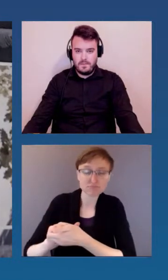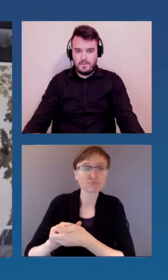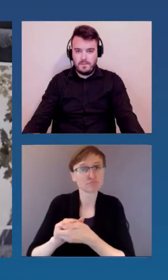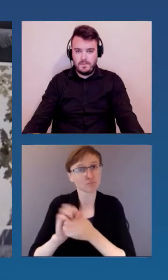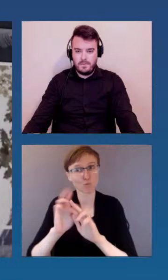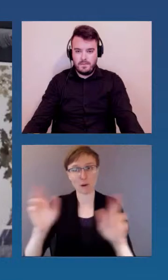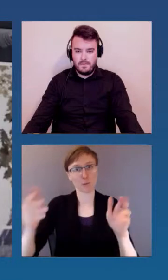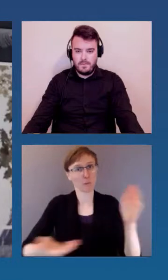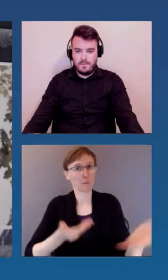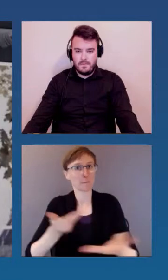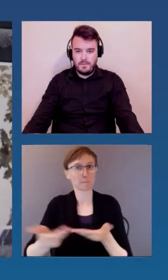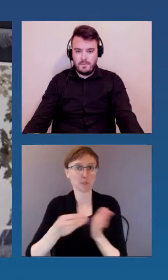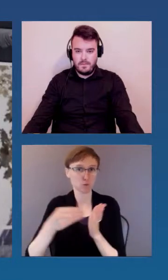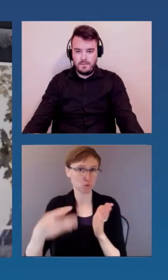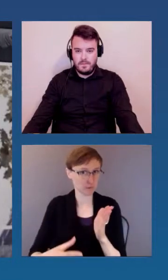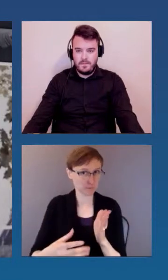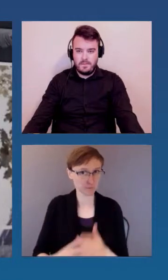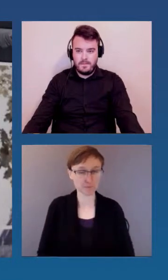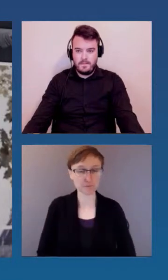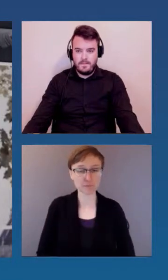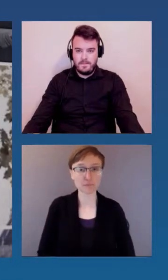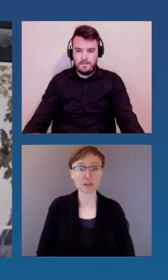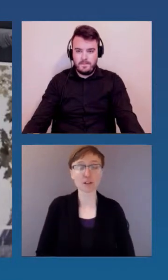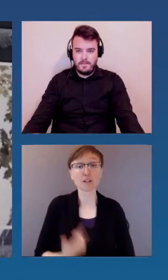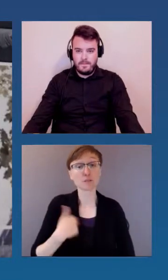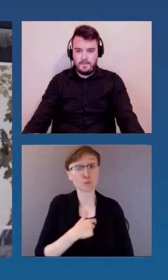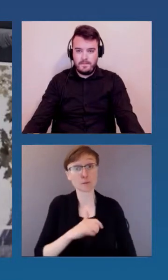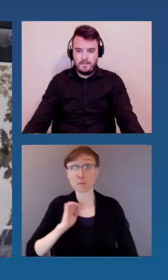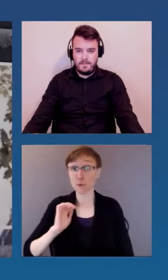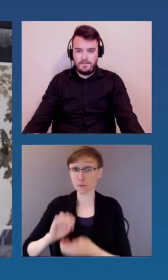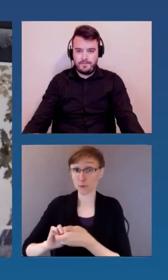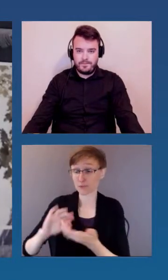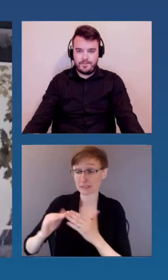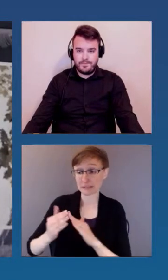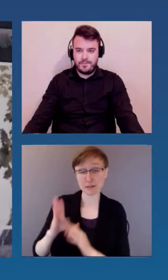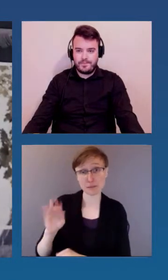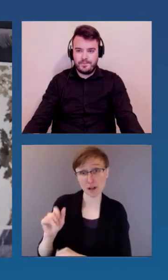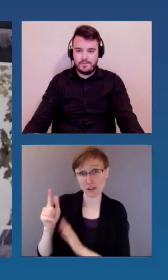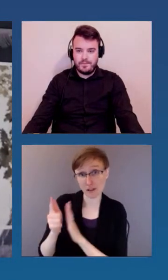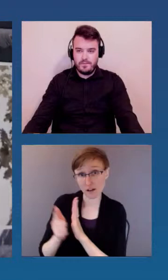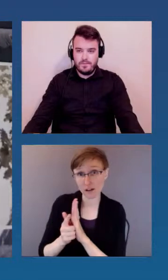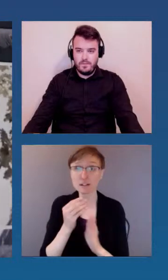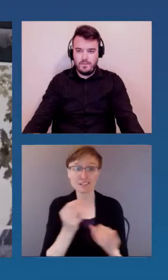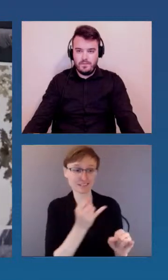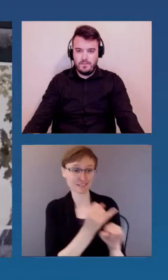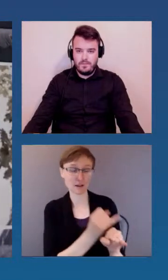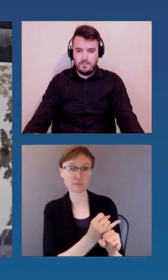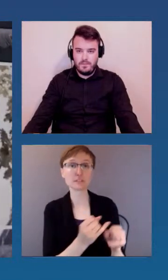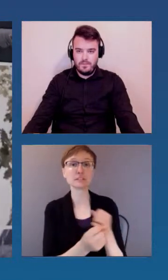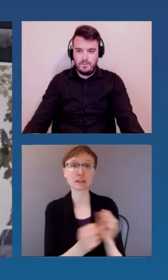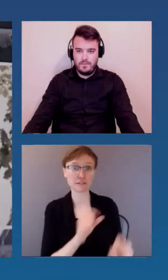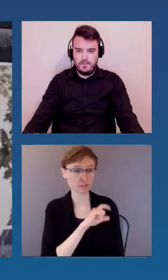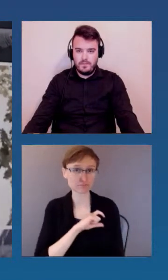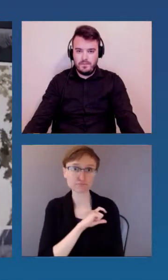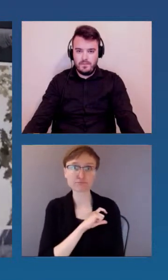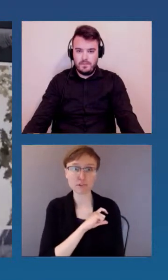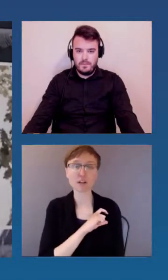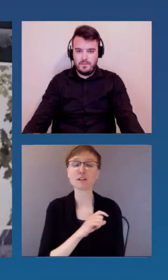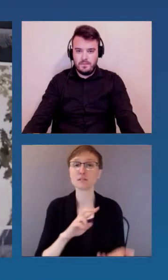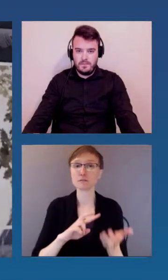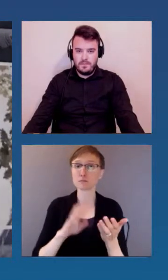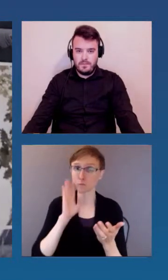this issue. As part of our regular work in the community, we visit local restaurants and bars to ensure COVID-safe protocols are